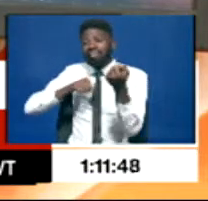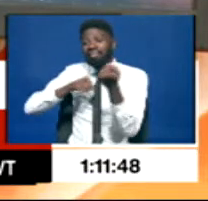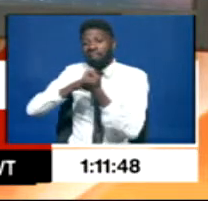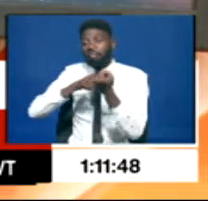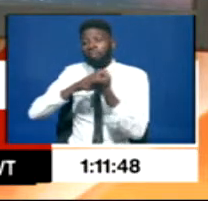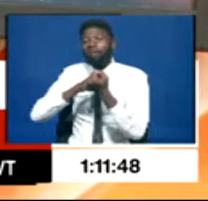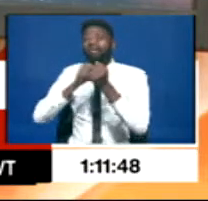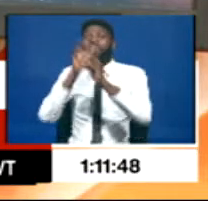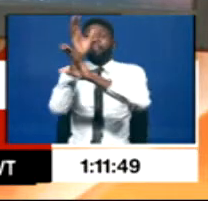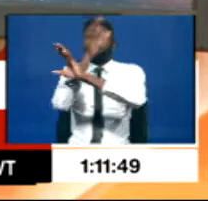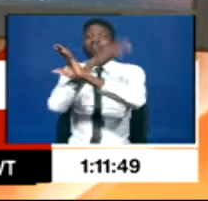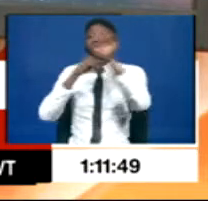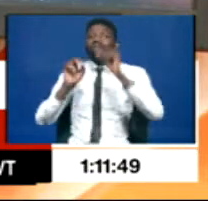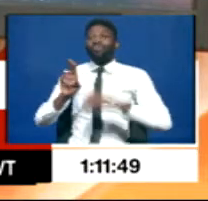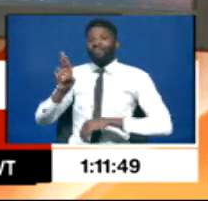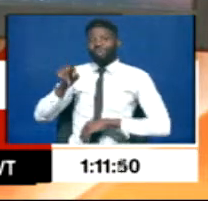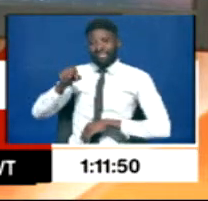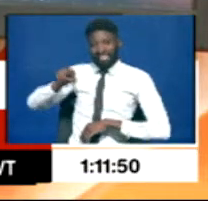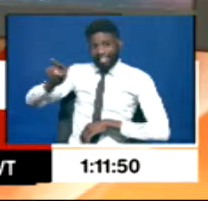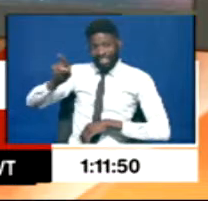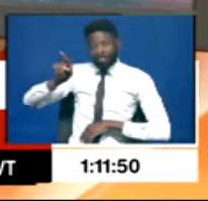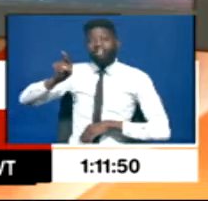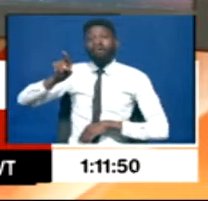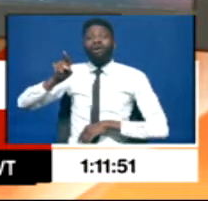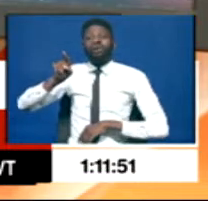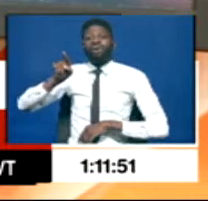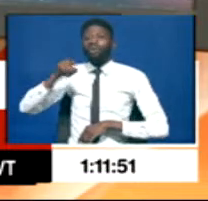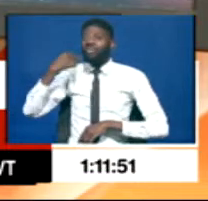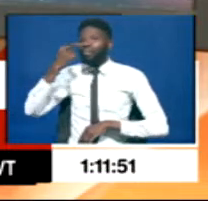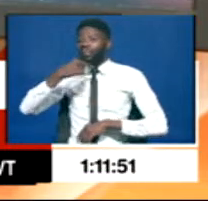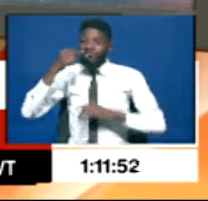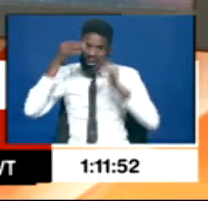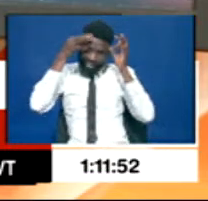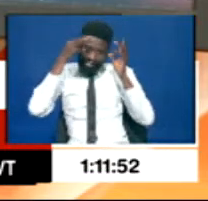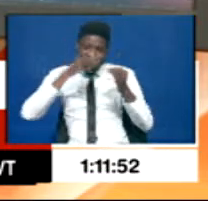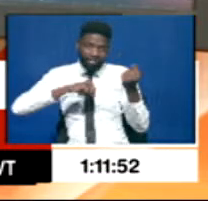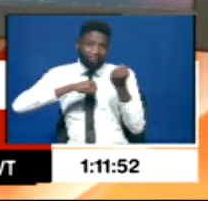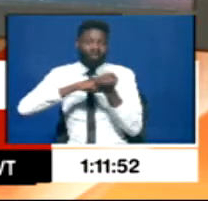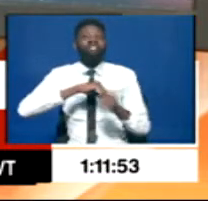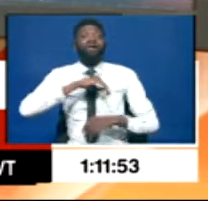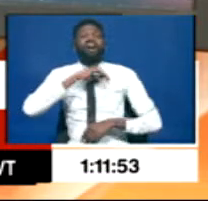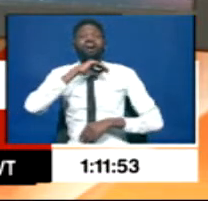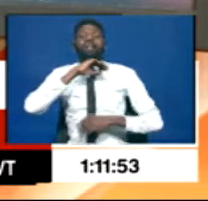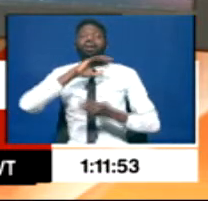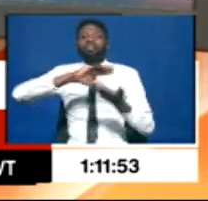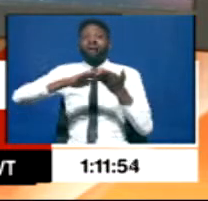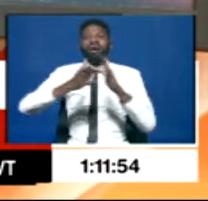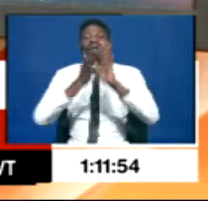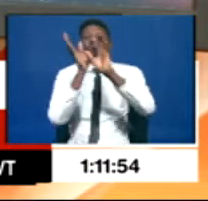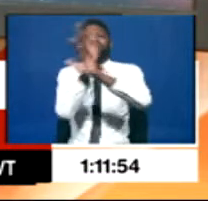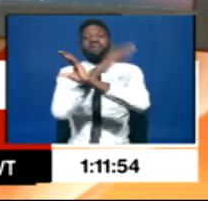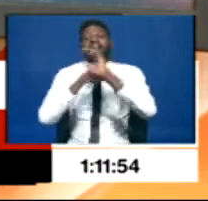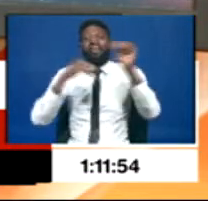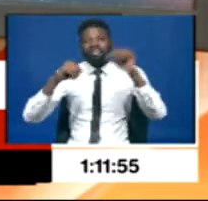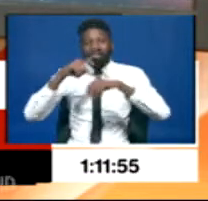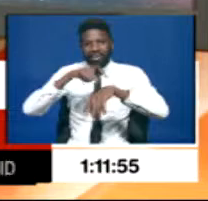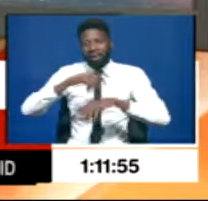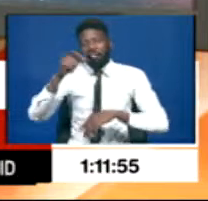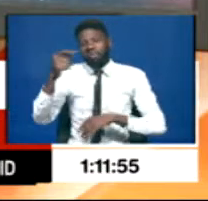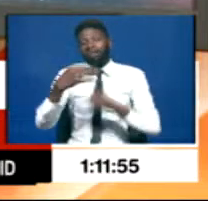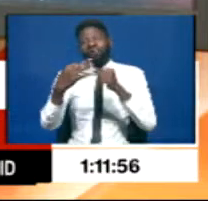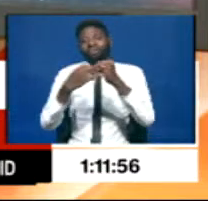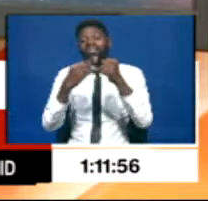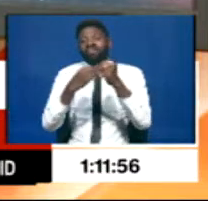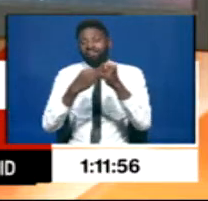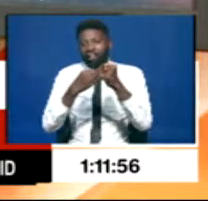Raila Odinga as preferred candidate for the country's top job when elections are called in August. The Abagusi Culture and